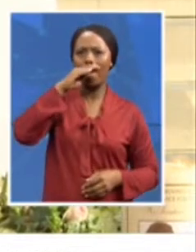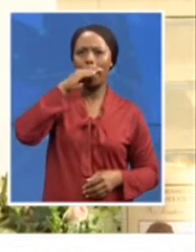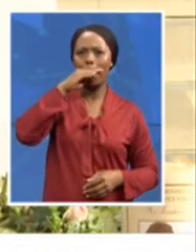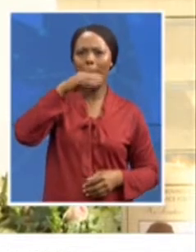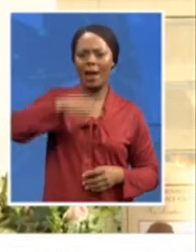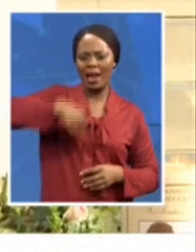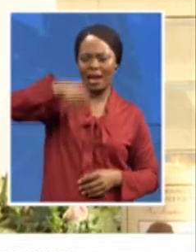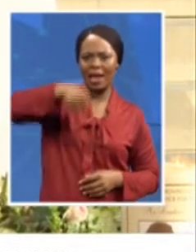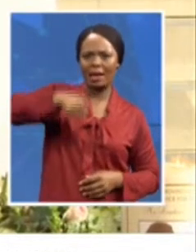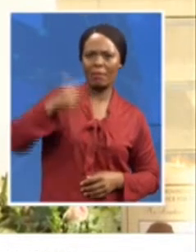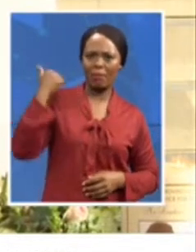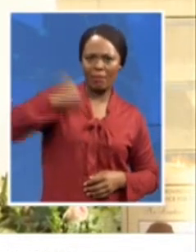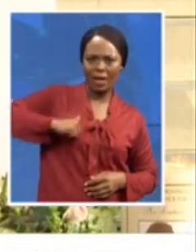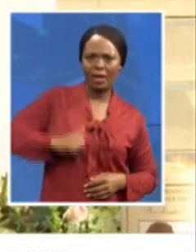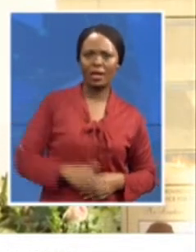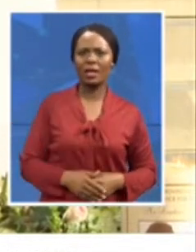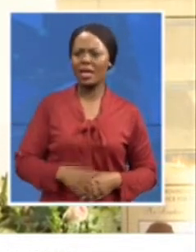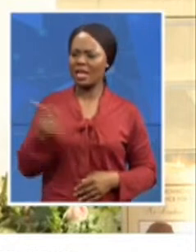since.